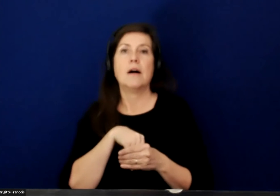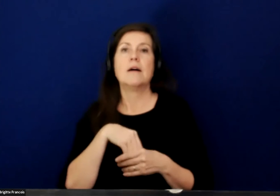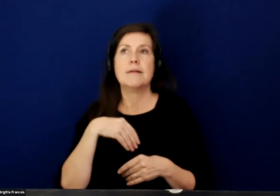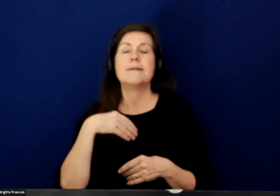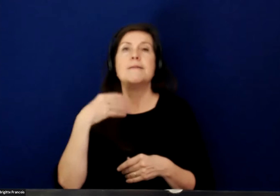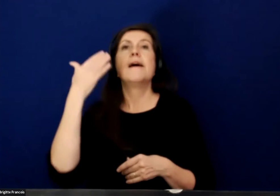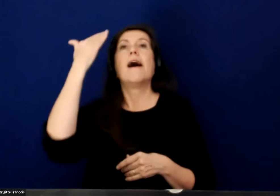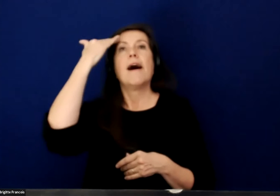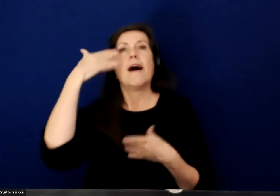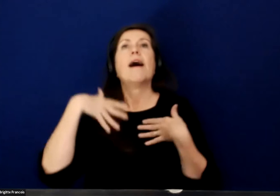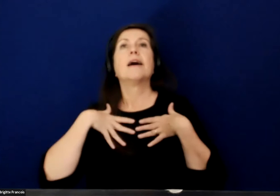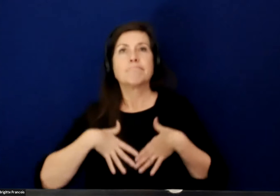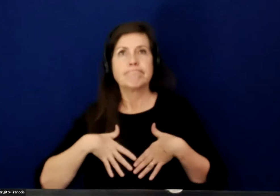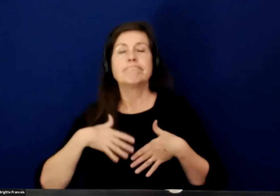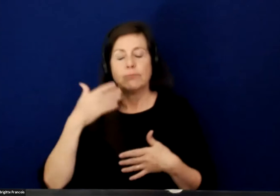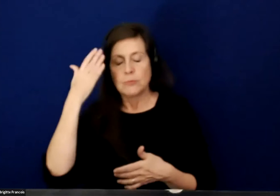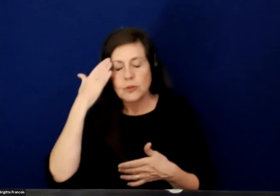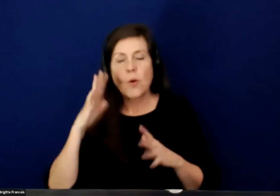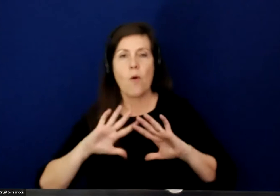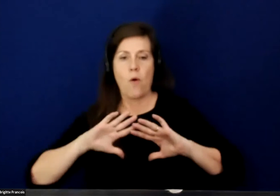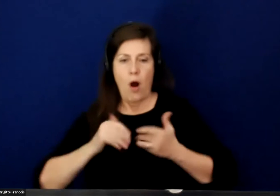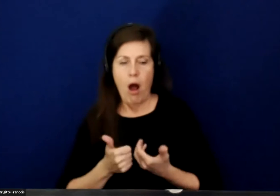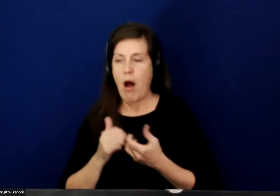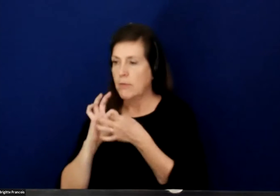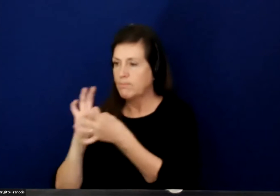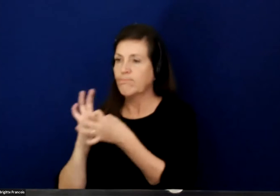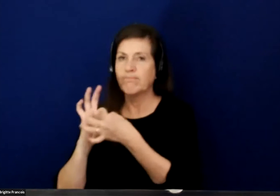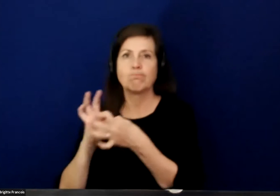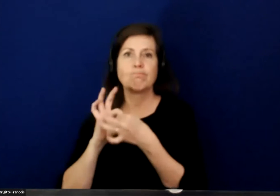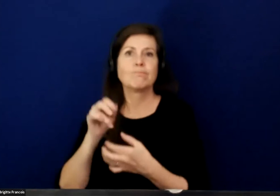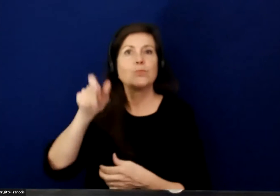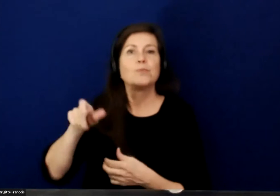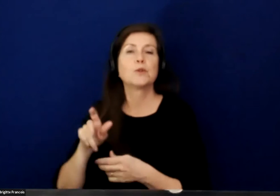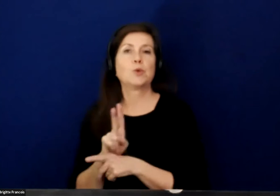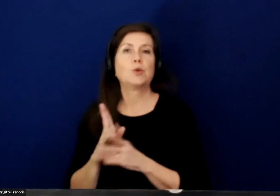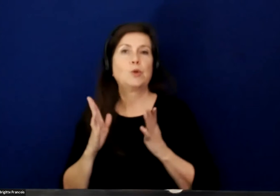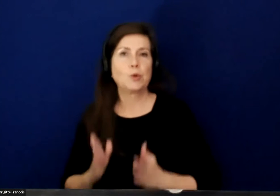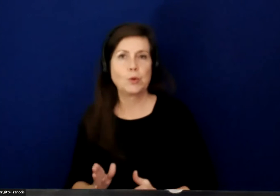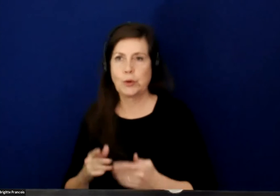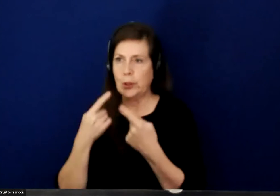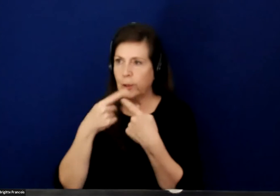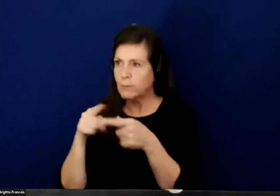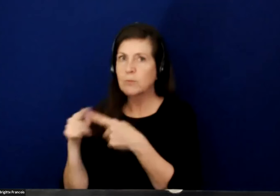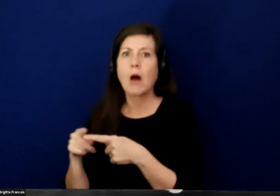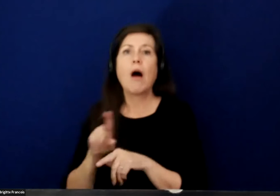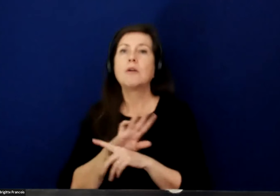the ability to involve the user in a good way and a structured way and on a frequent